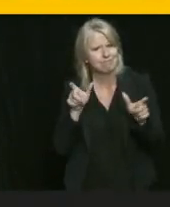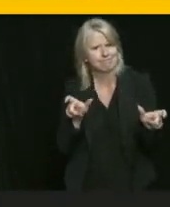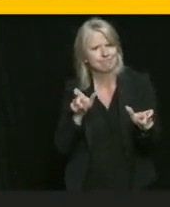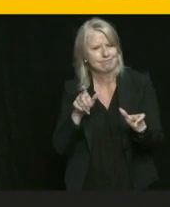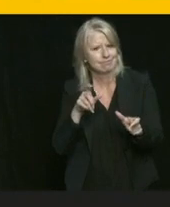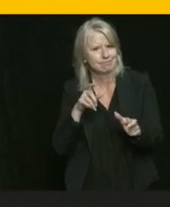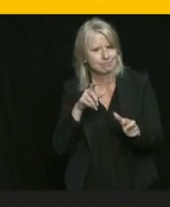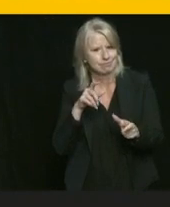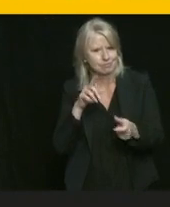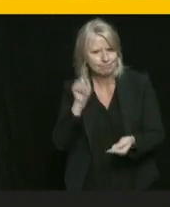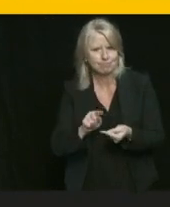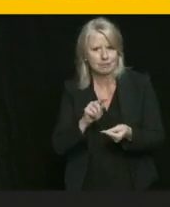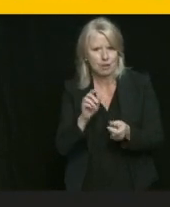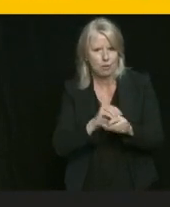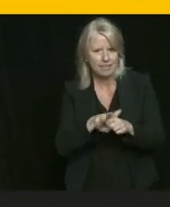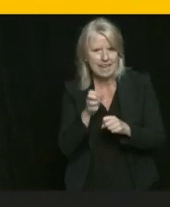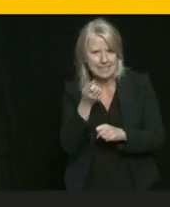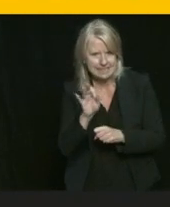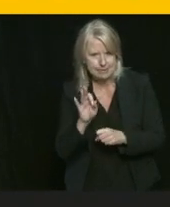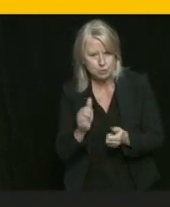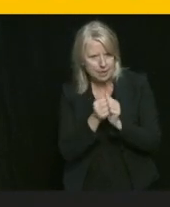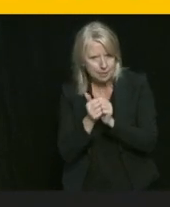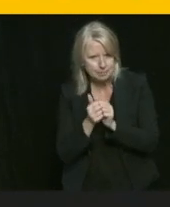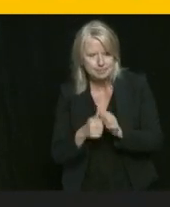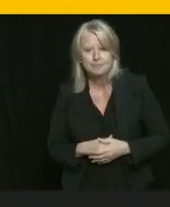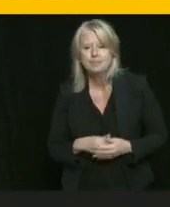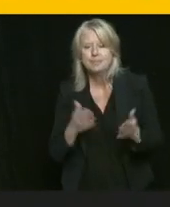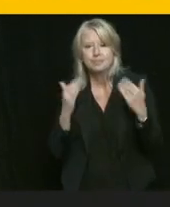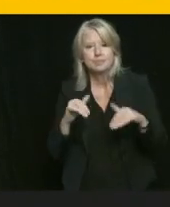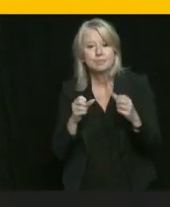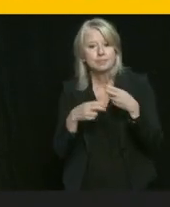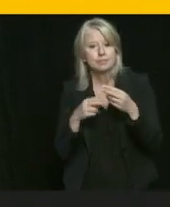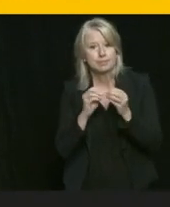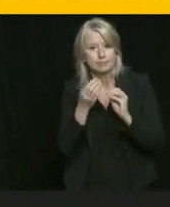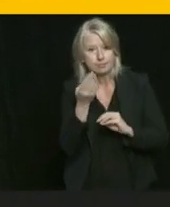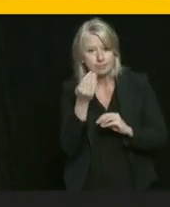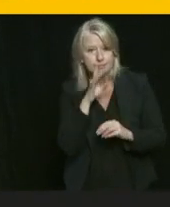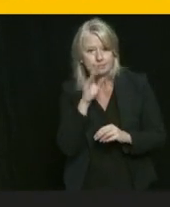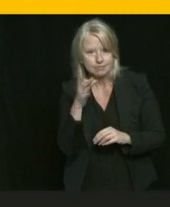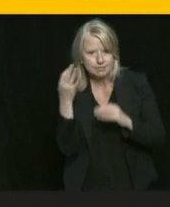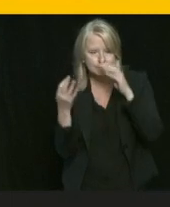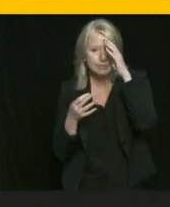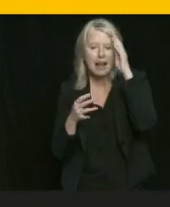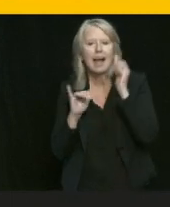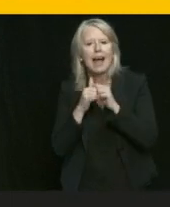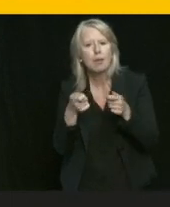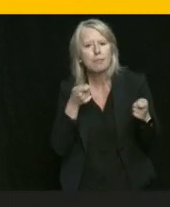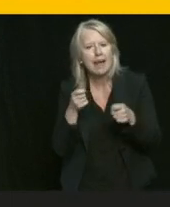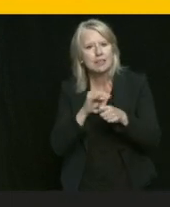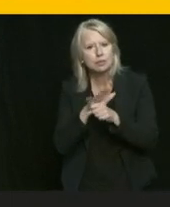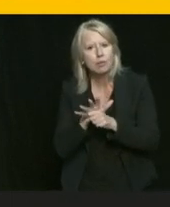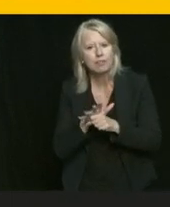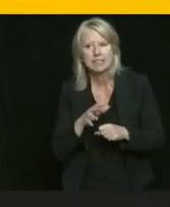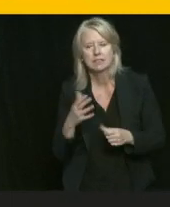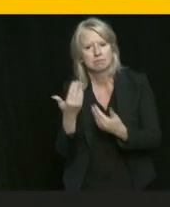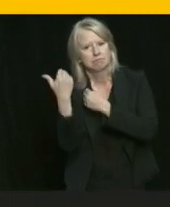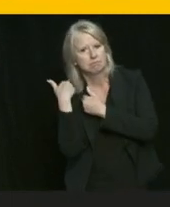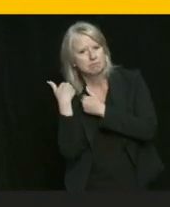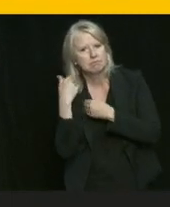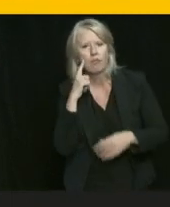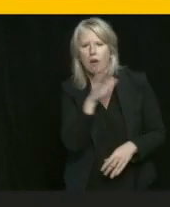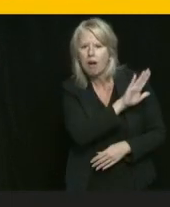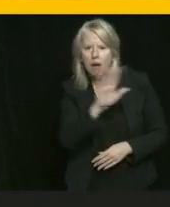Diapositive 14. Slide 14. Managing COVID-19 is a whole of Canada team